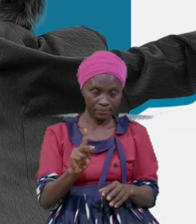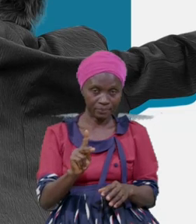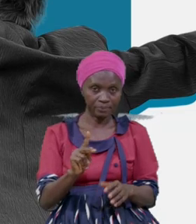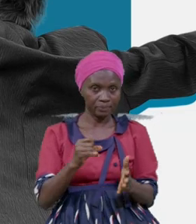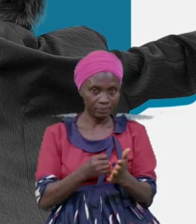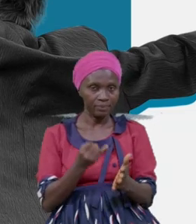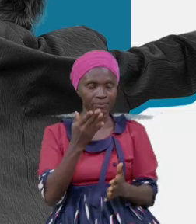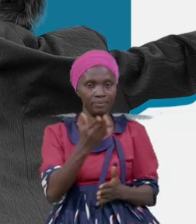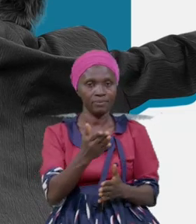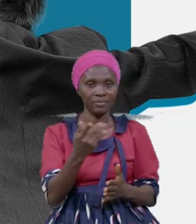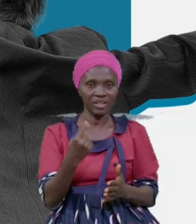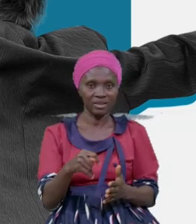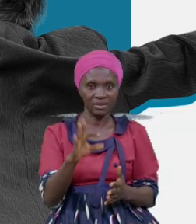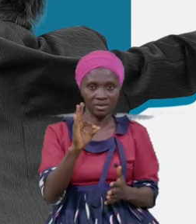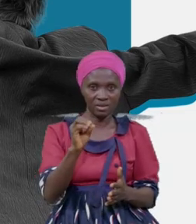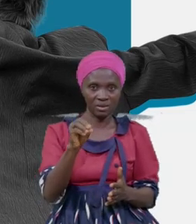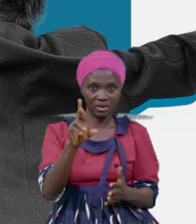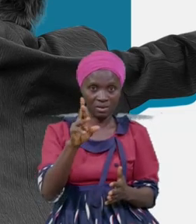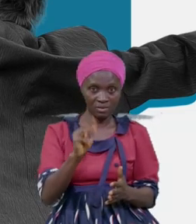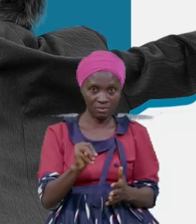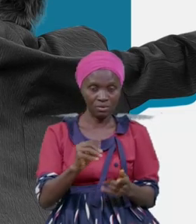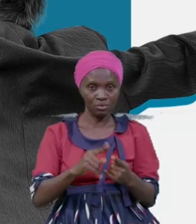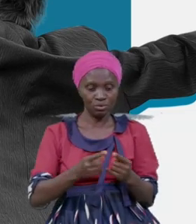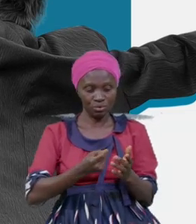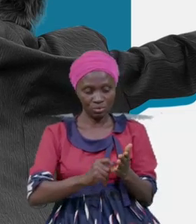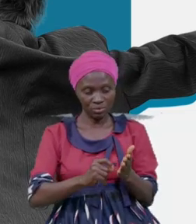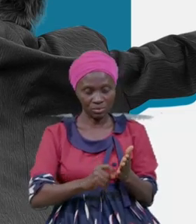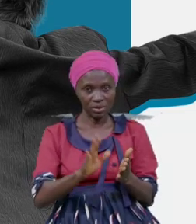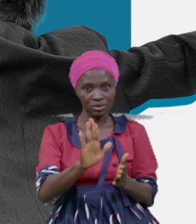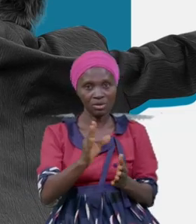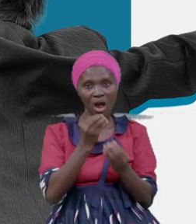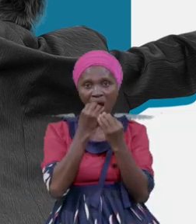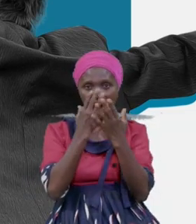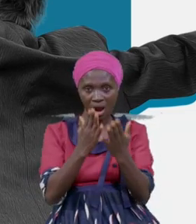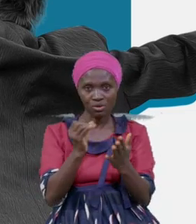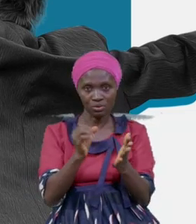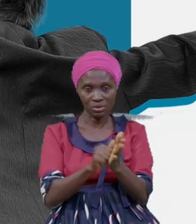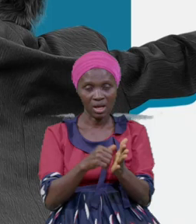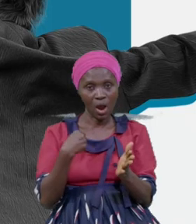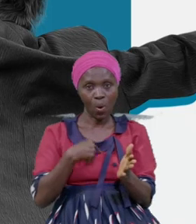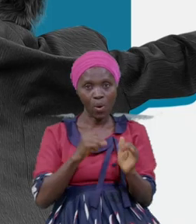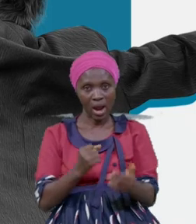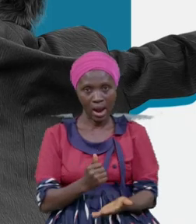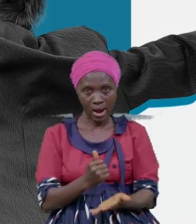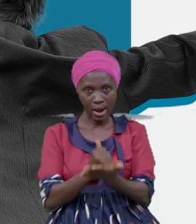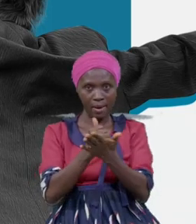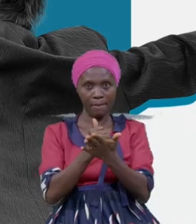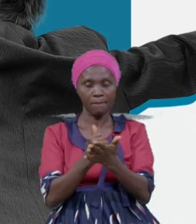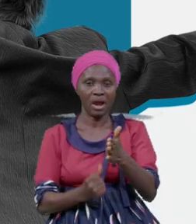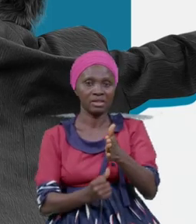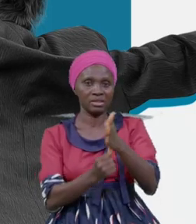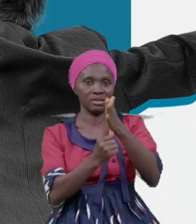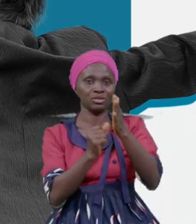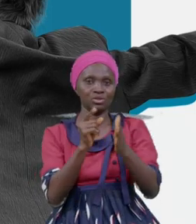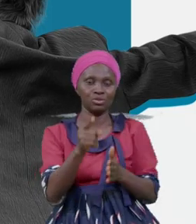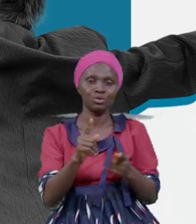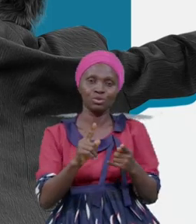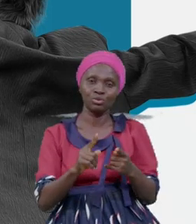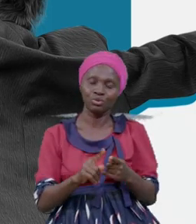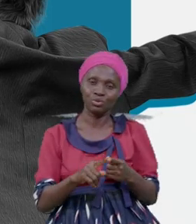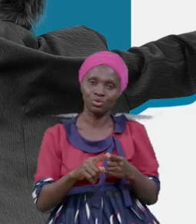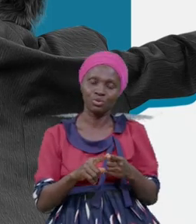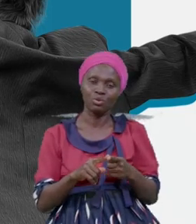further in your new walk with Christ. If you cannot click on that